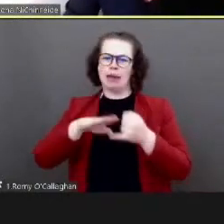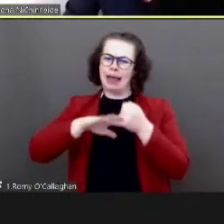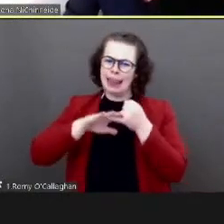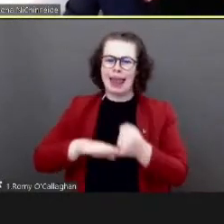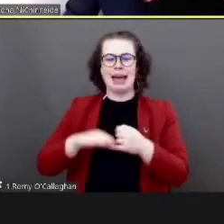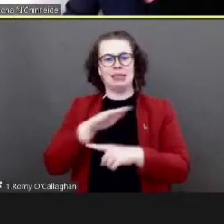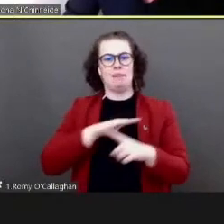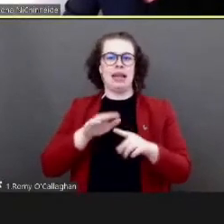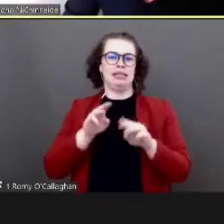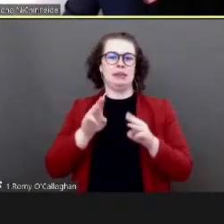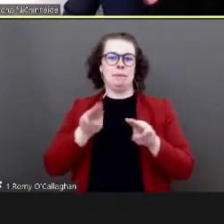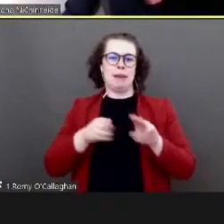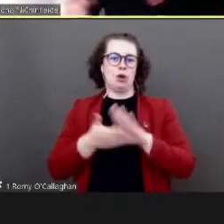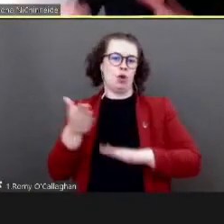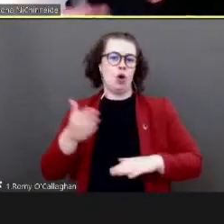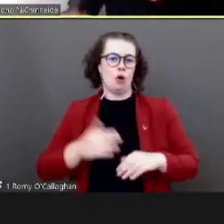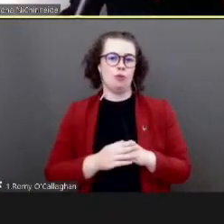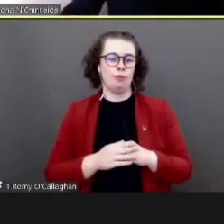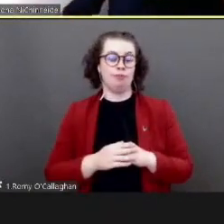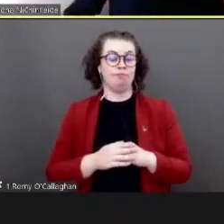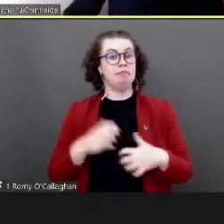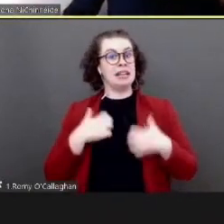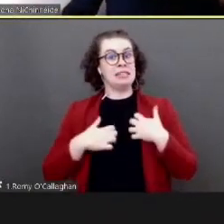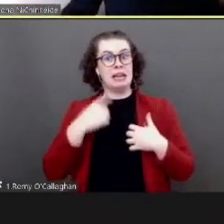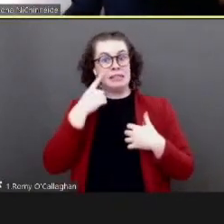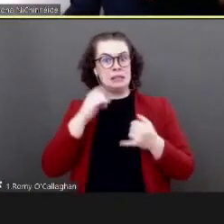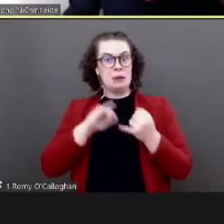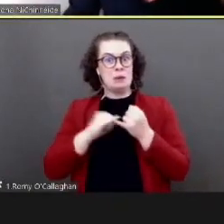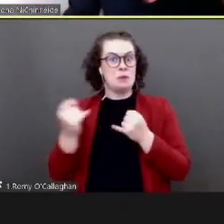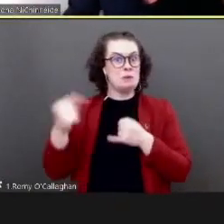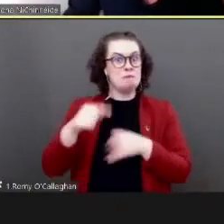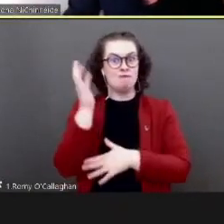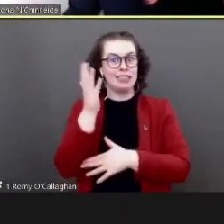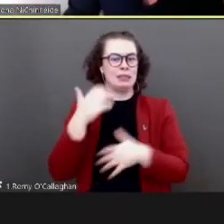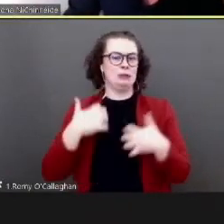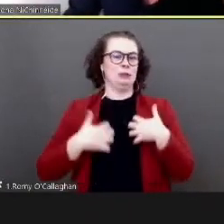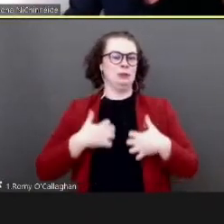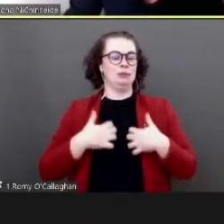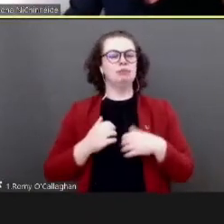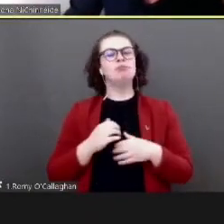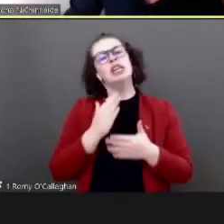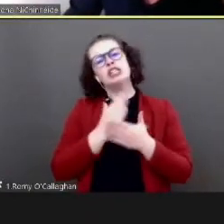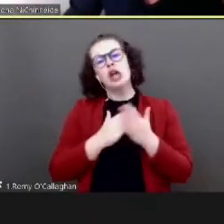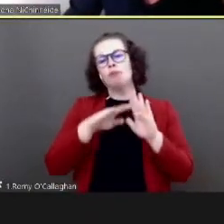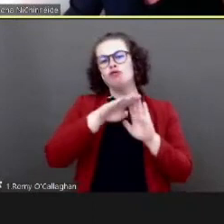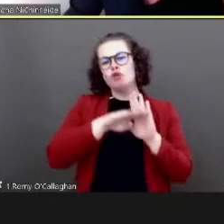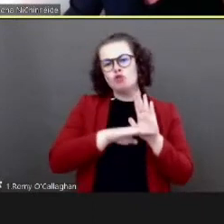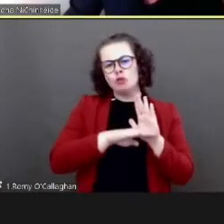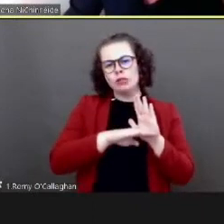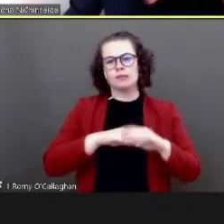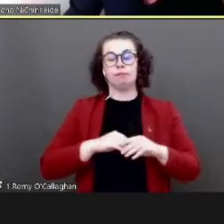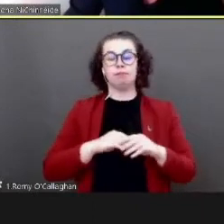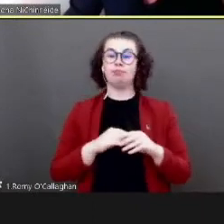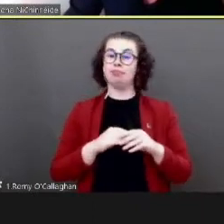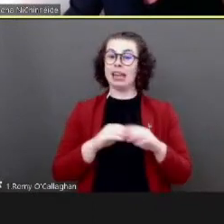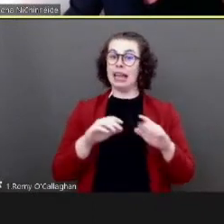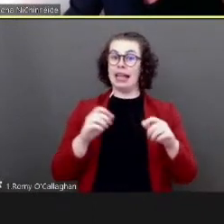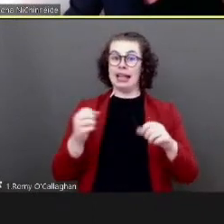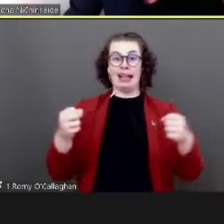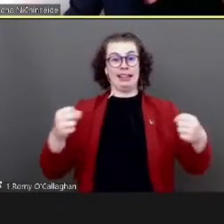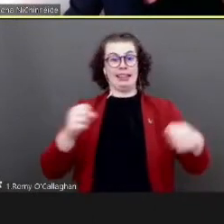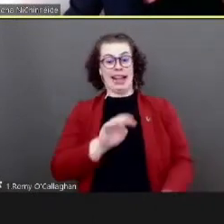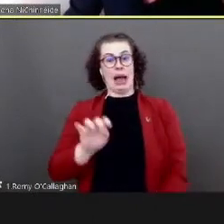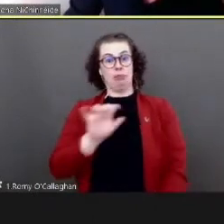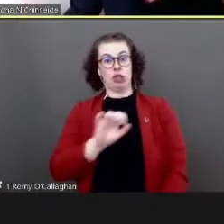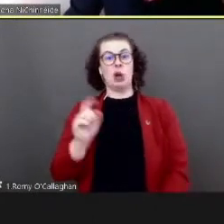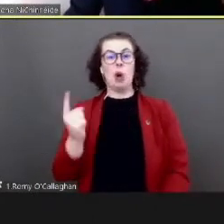after Maria. So just some brief housekeeping before we go on. I'm told the captioning service will only begin from